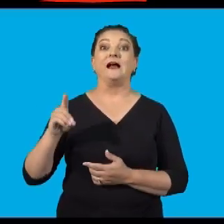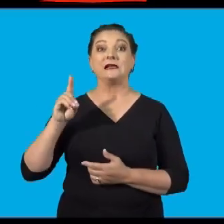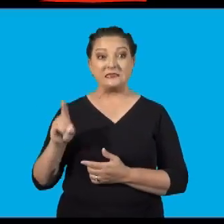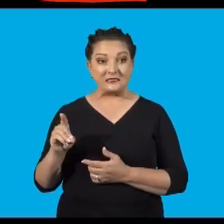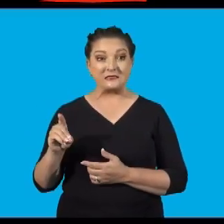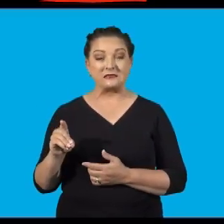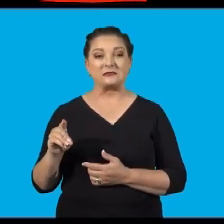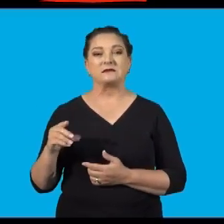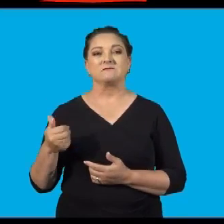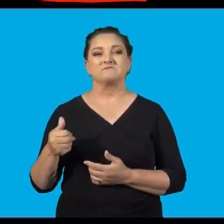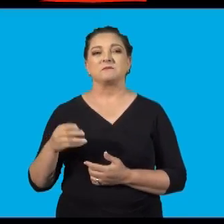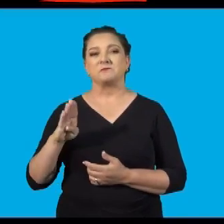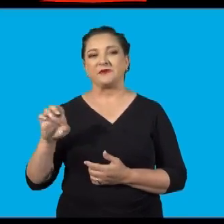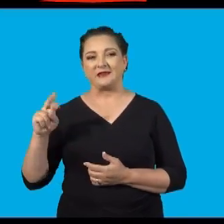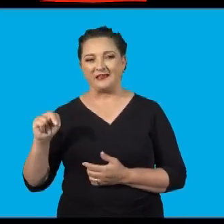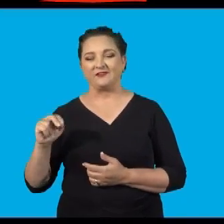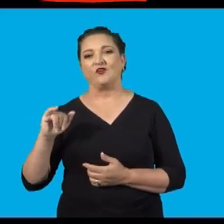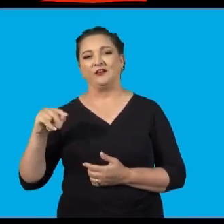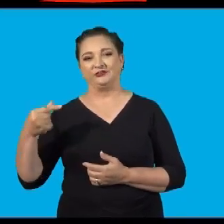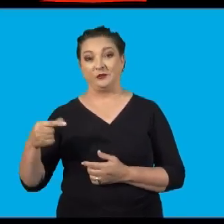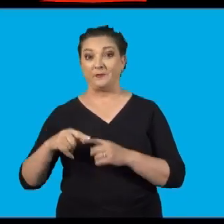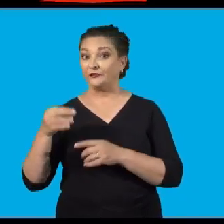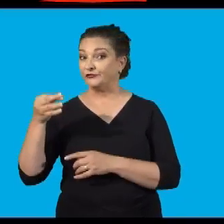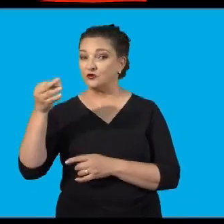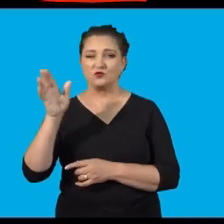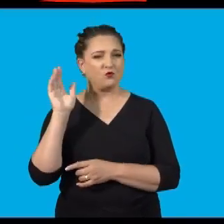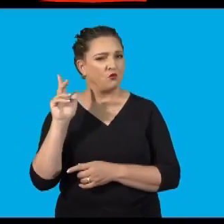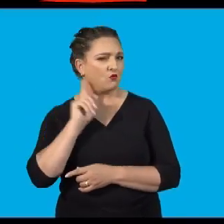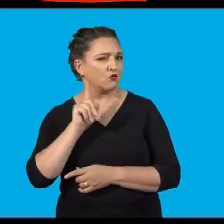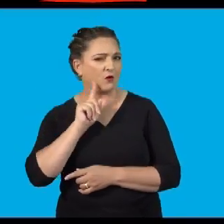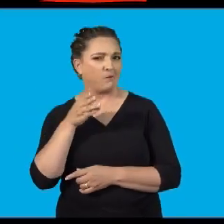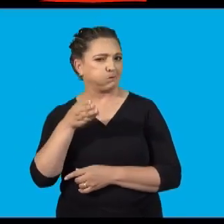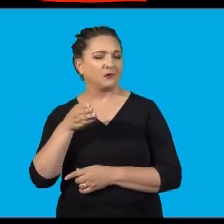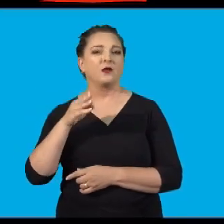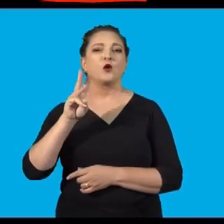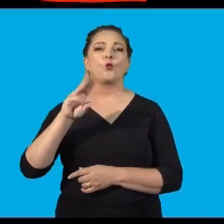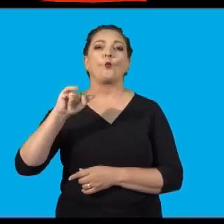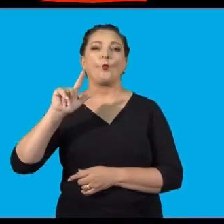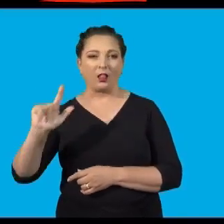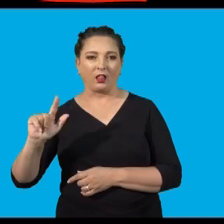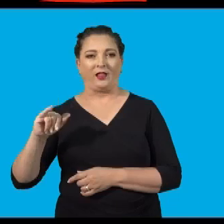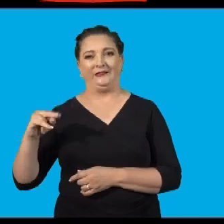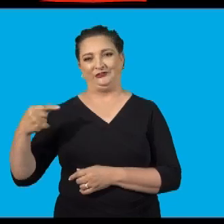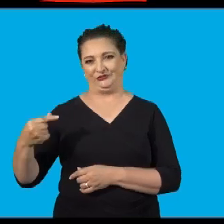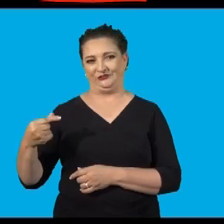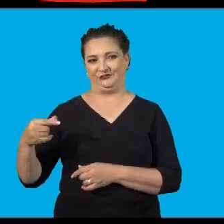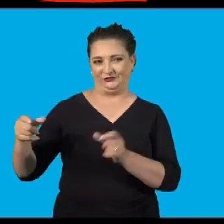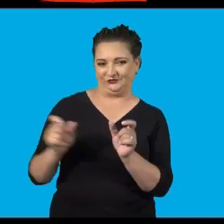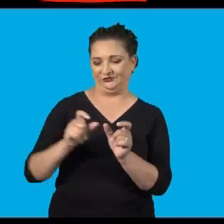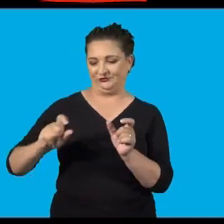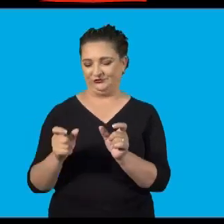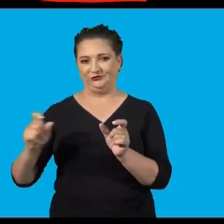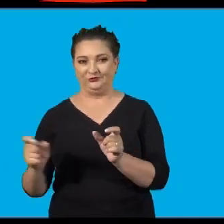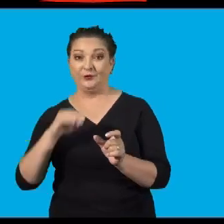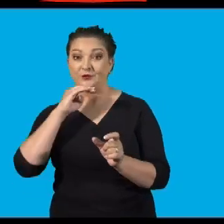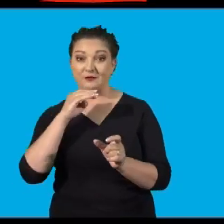The future will always have the will, all right? So make sure that you understand the tenses as they are